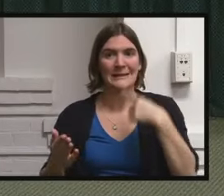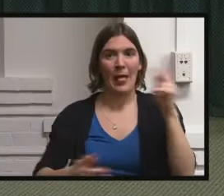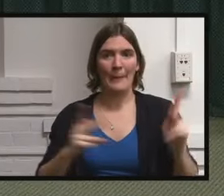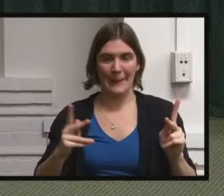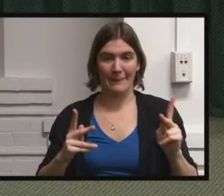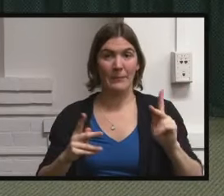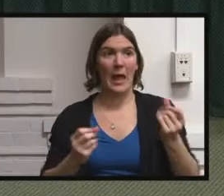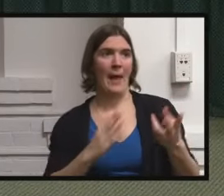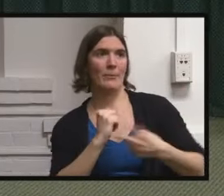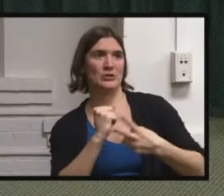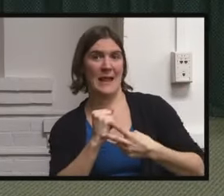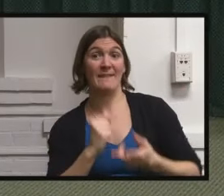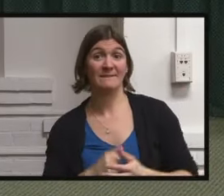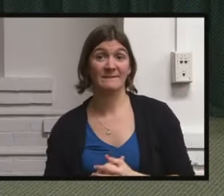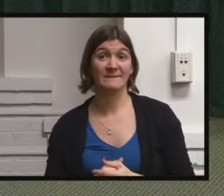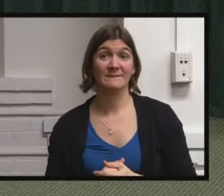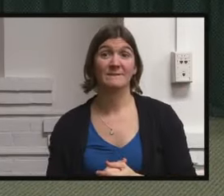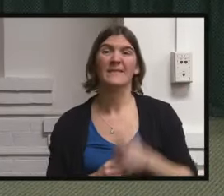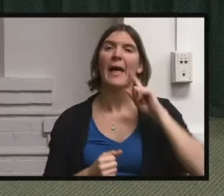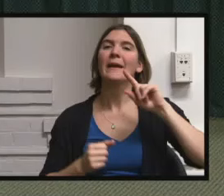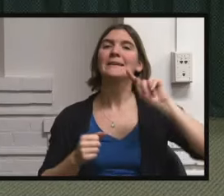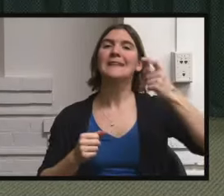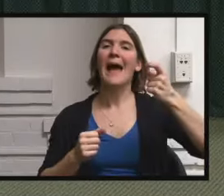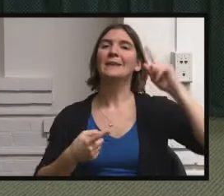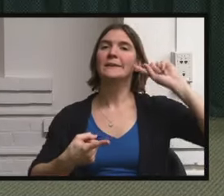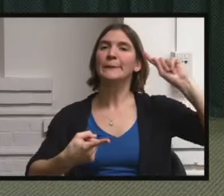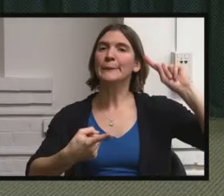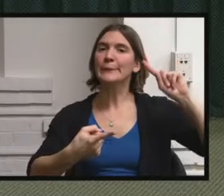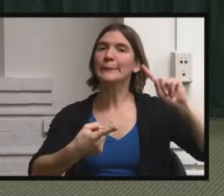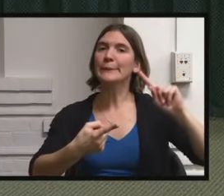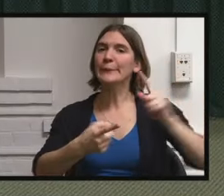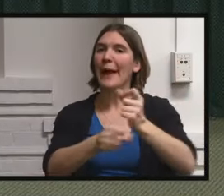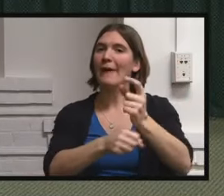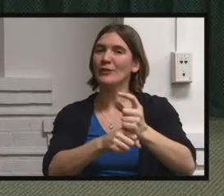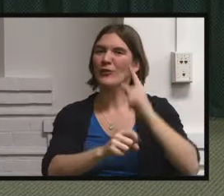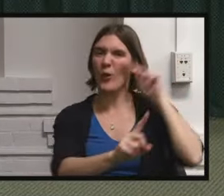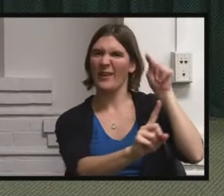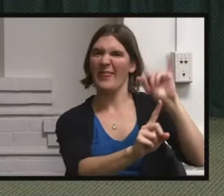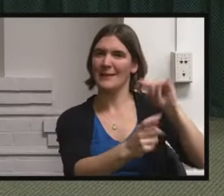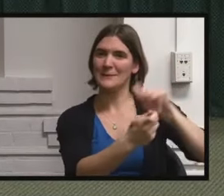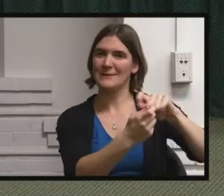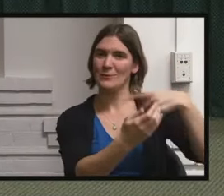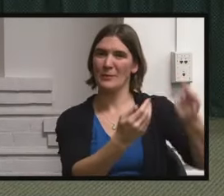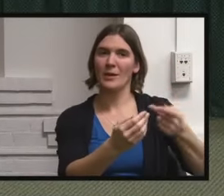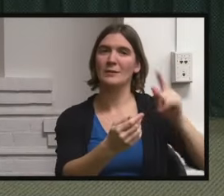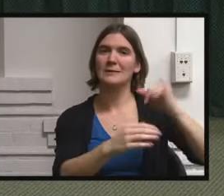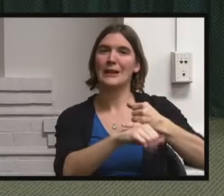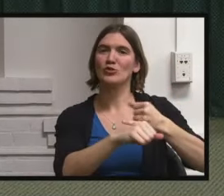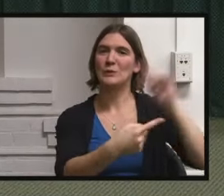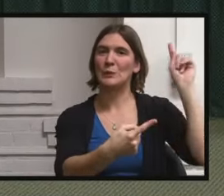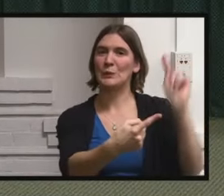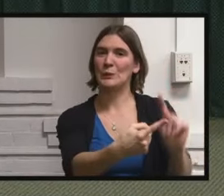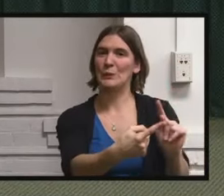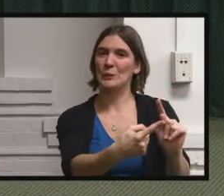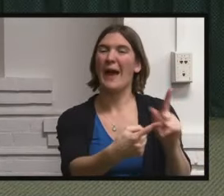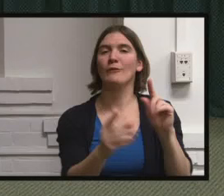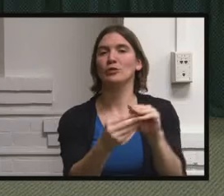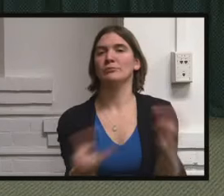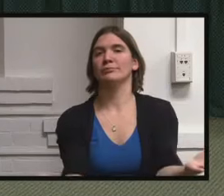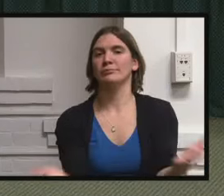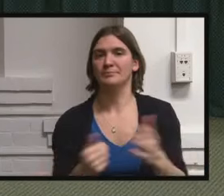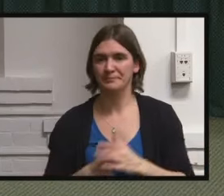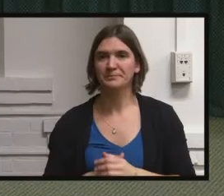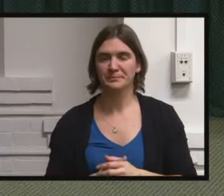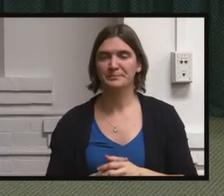we possibly can. Some of it is estimates, but some of it we can know pretty well. So that's my only addition or